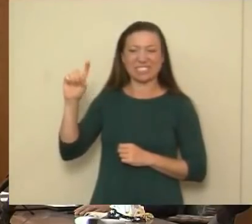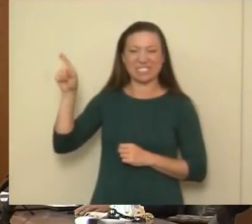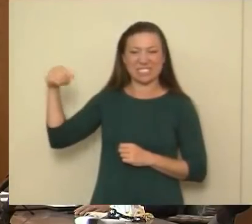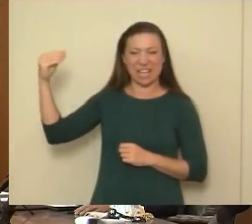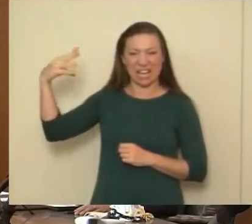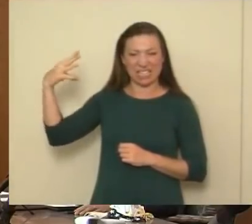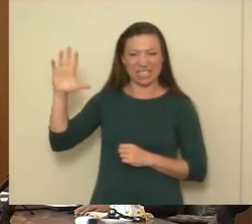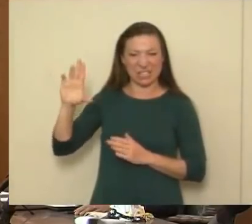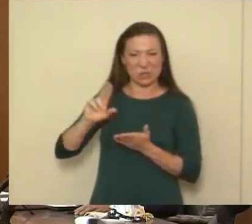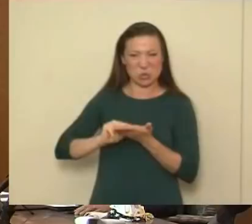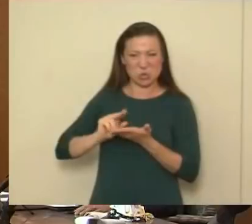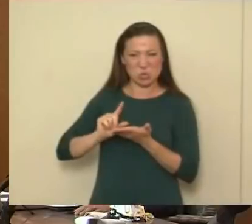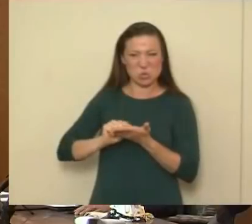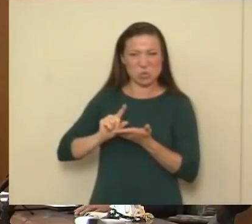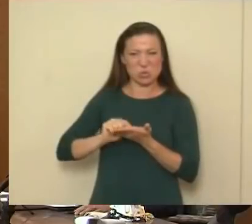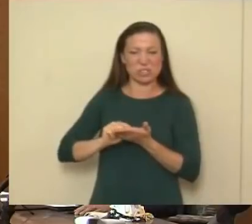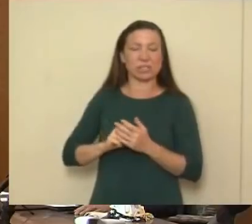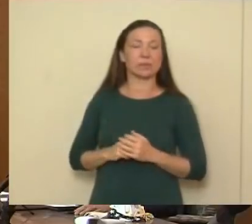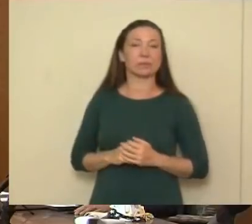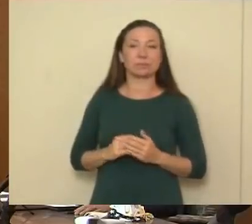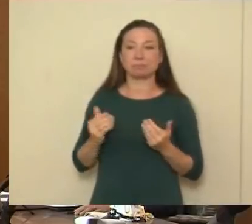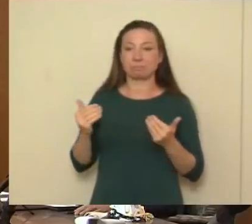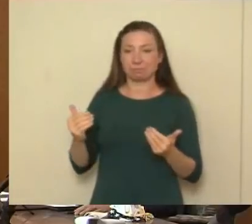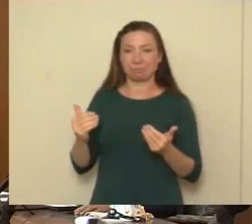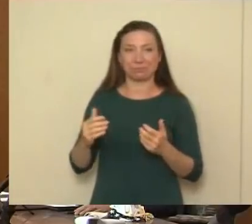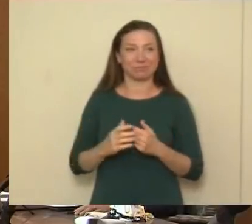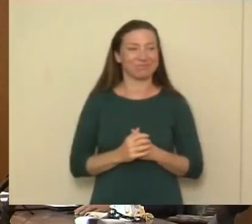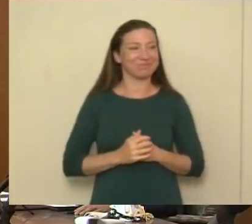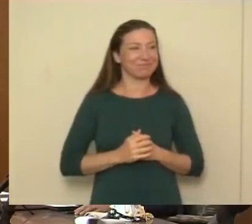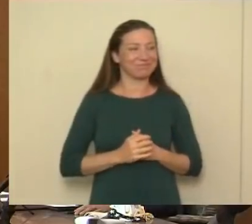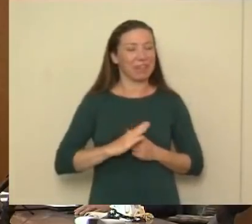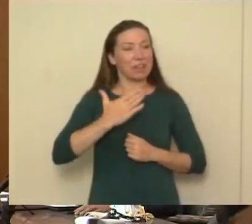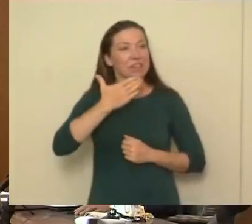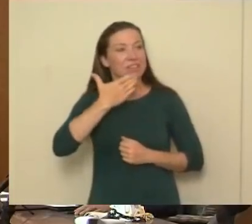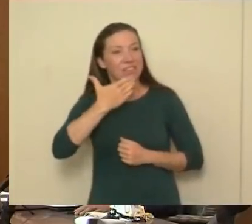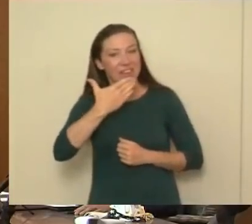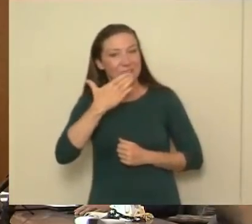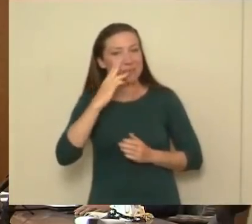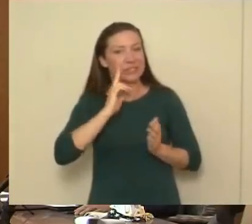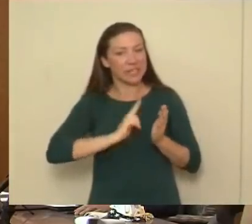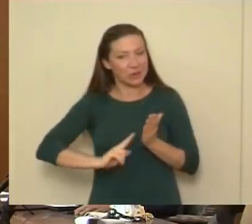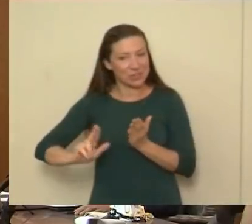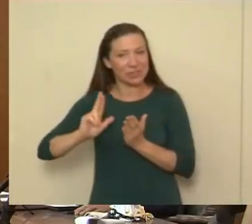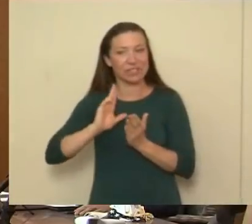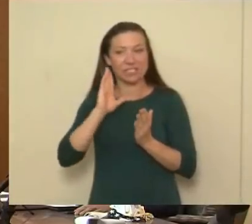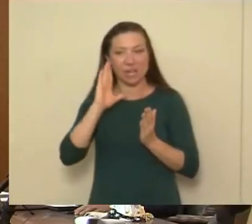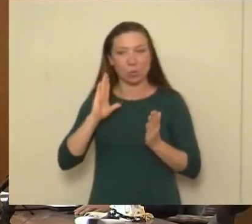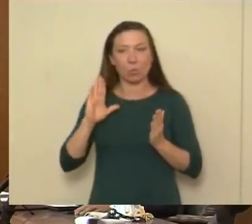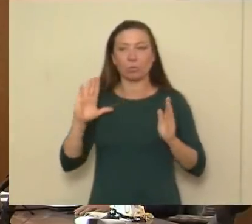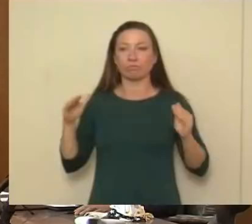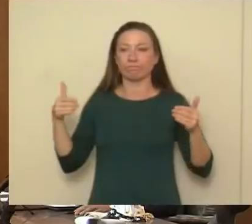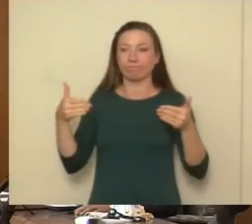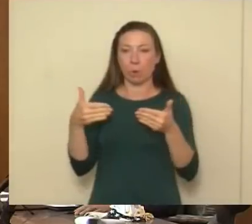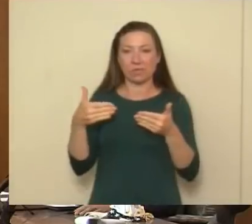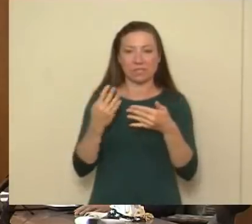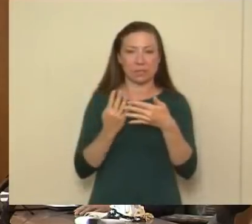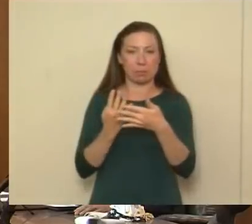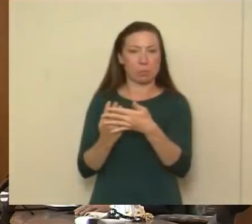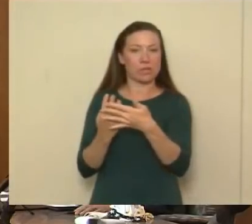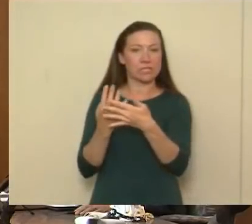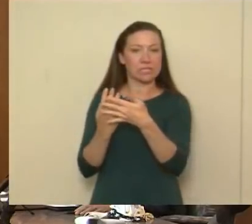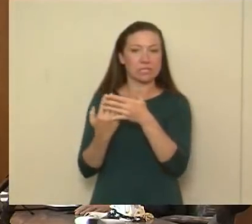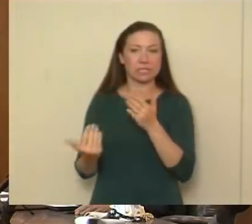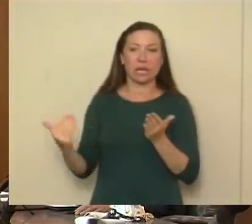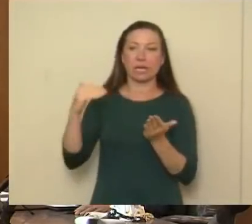and Secretaries. I'm going to turn to the question of the situation in our prisons again, since that has not come up